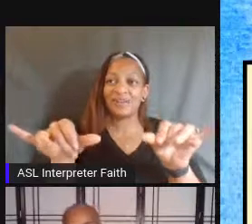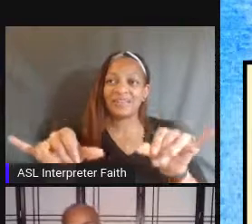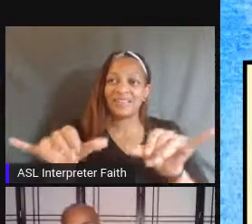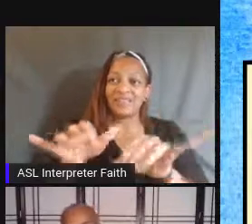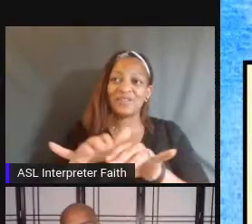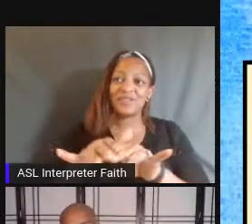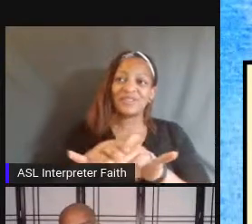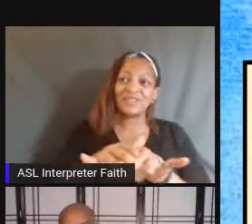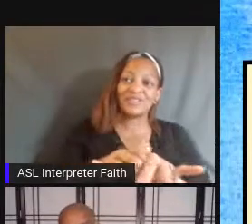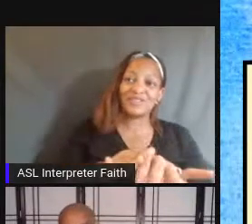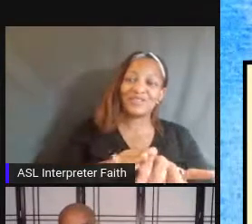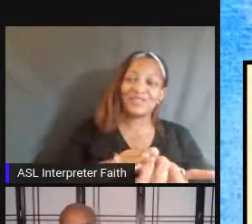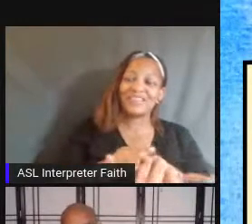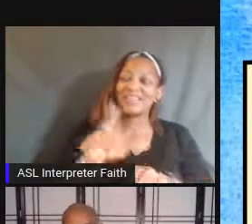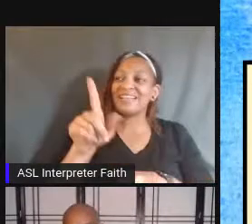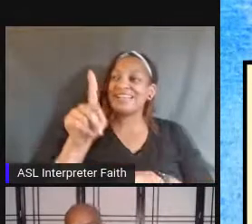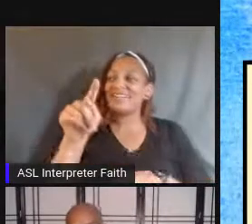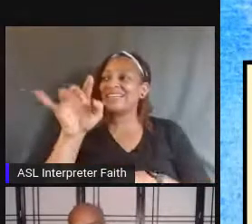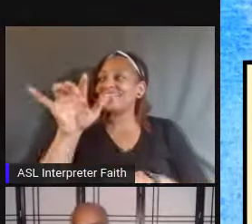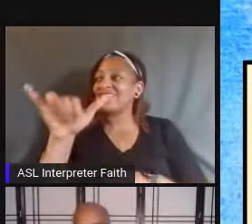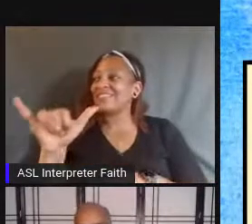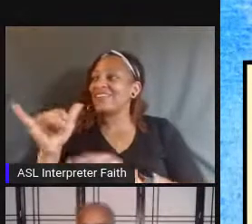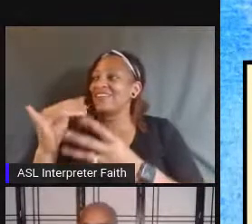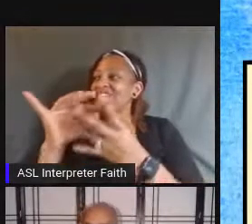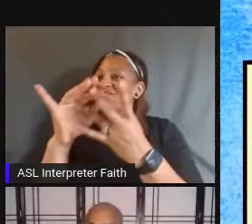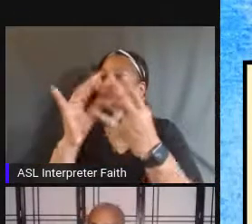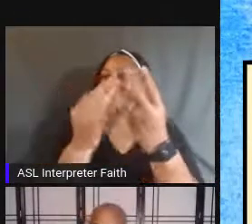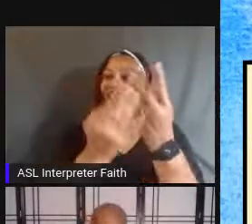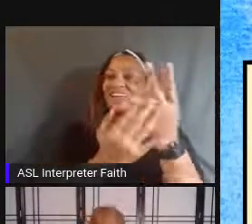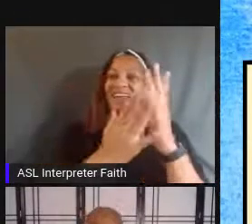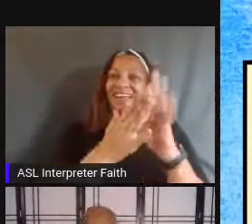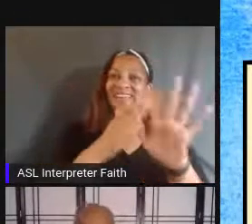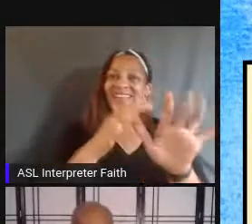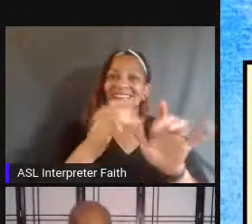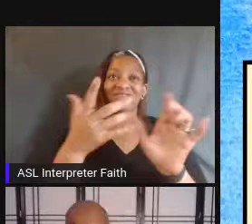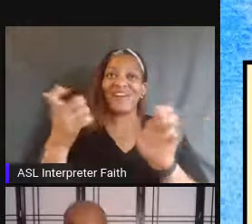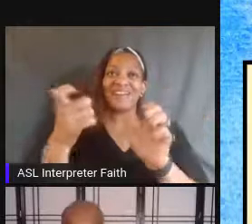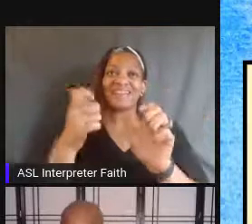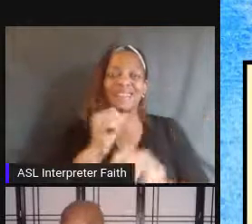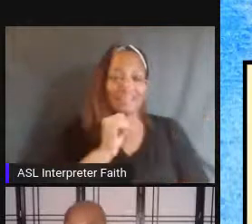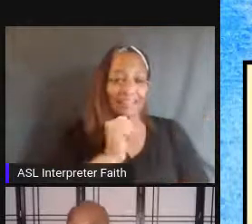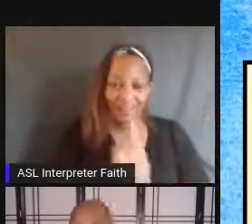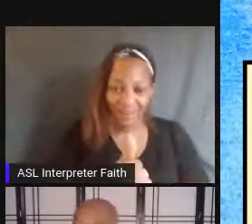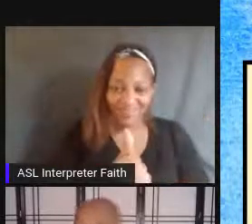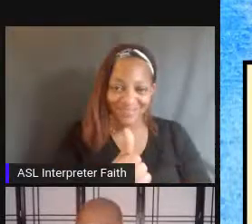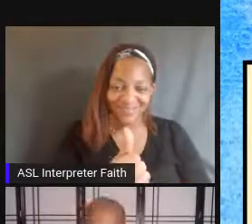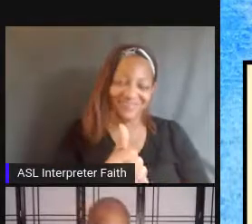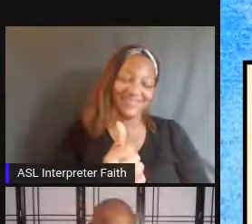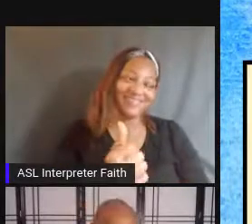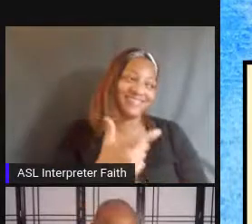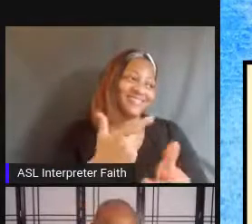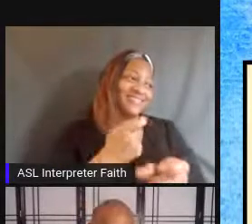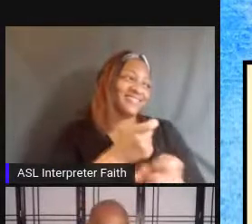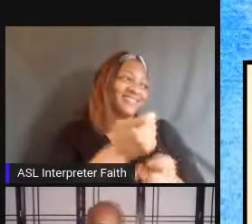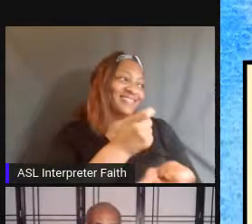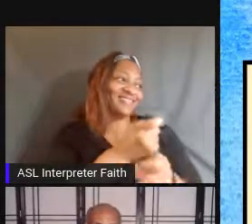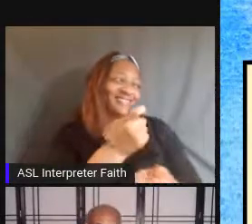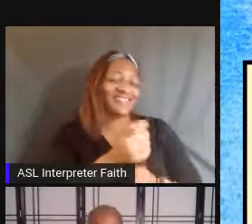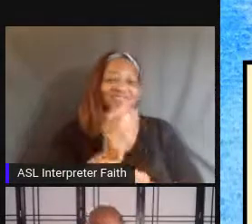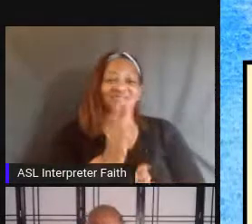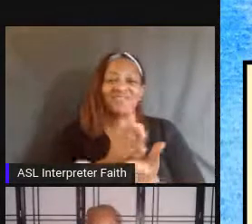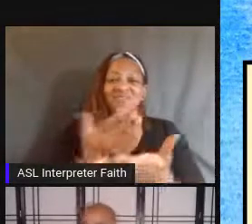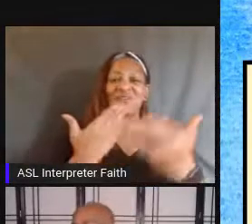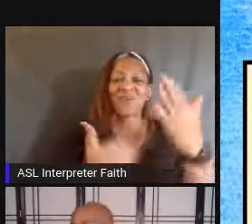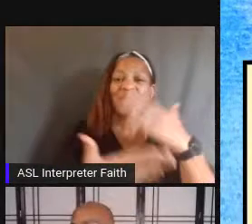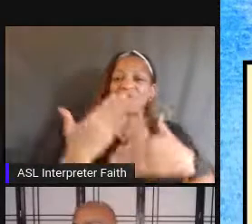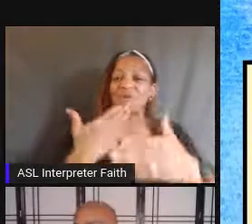Tracy's fingers, they're not so quick. Okay, let me stop. So, good morning and greetings,